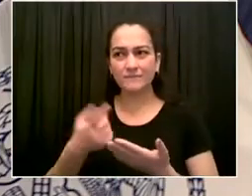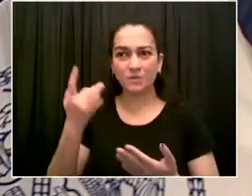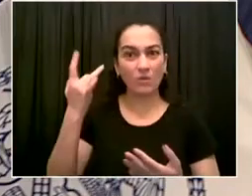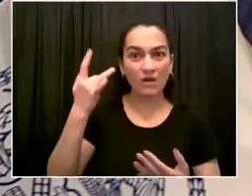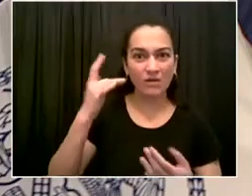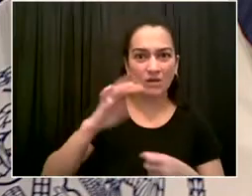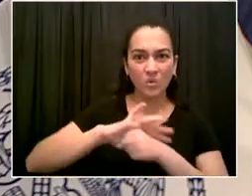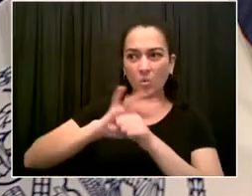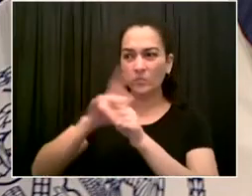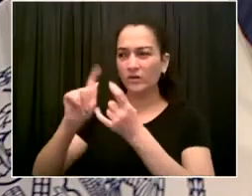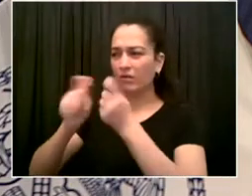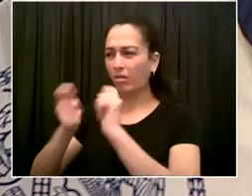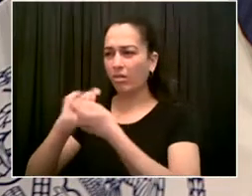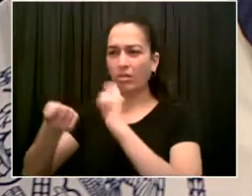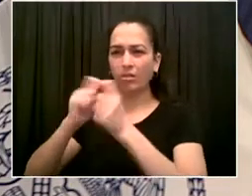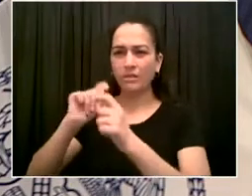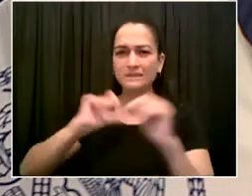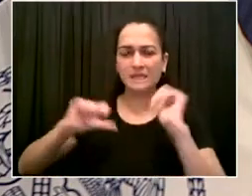have to listen to,